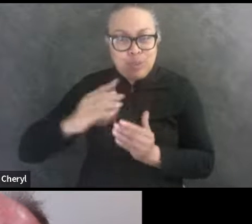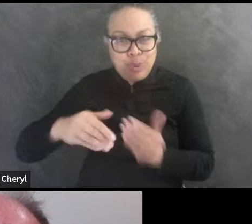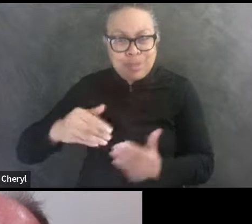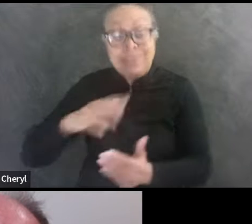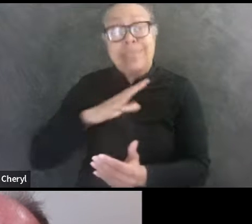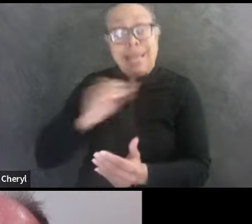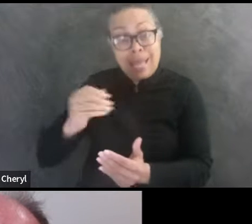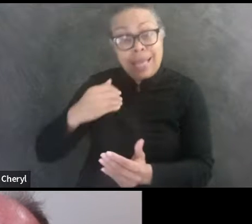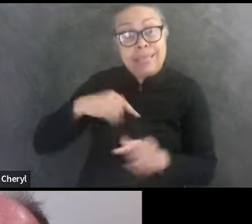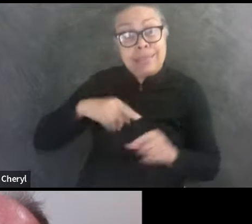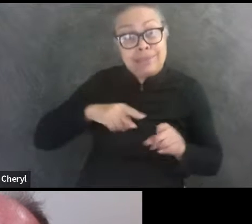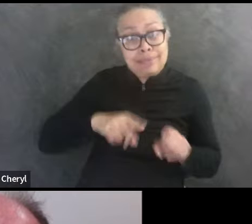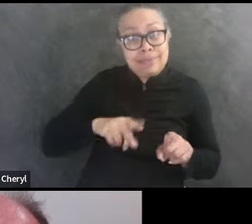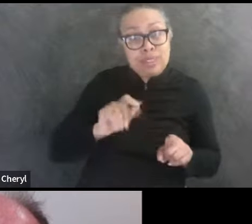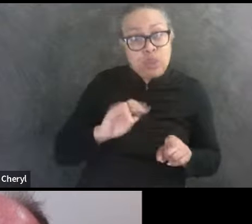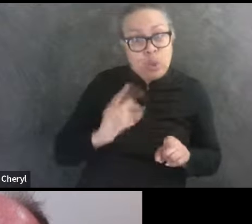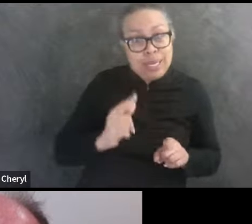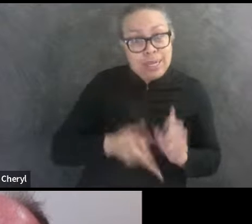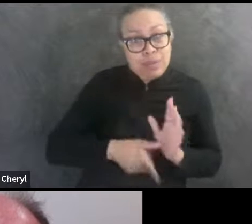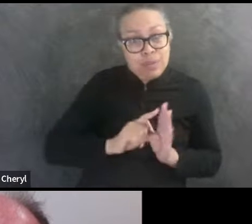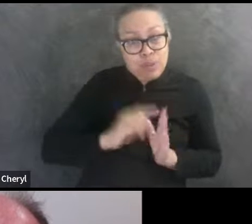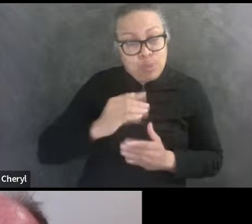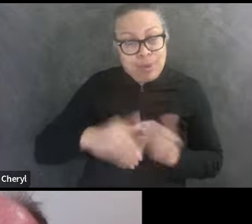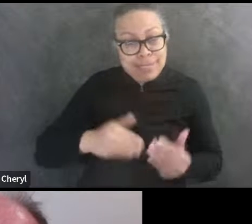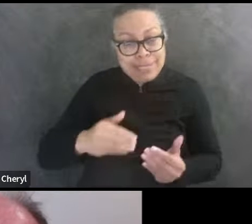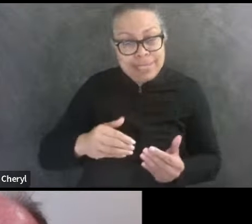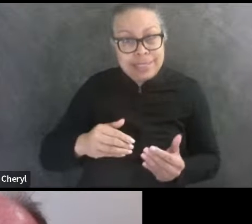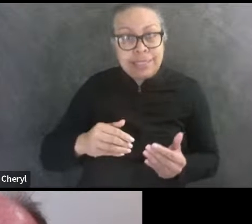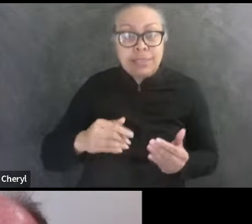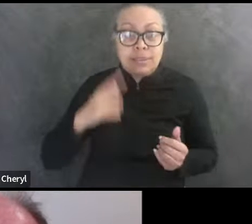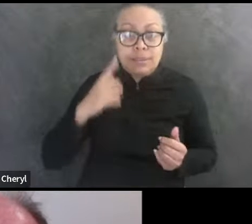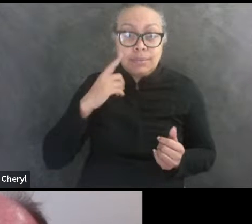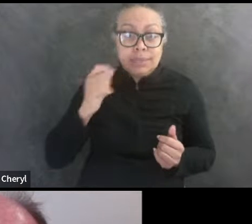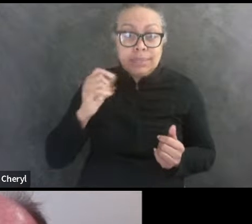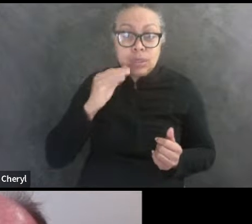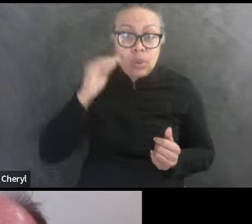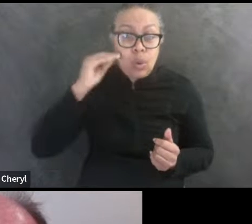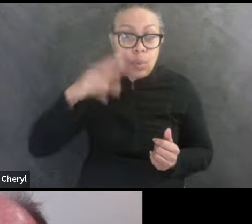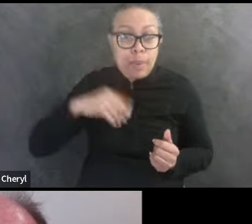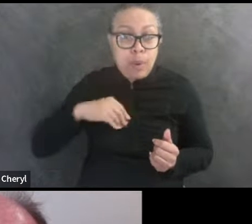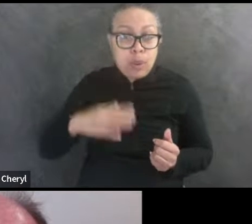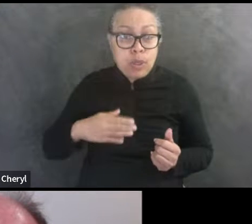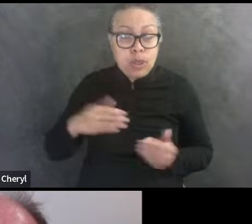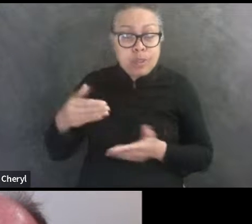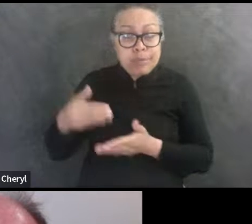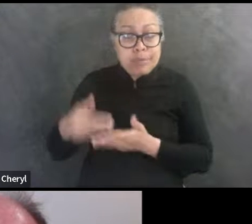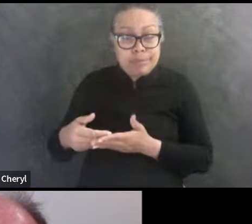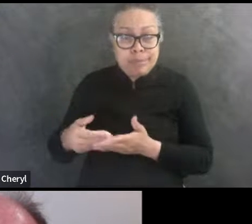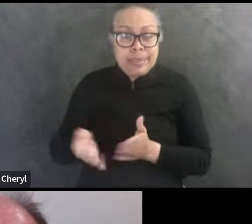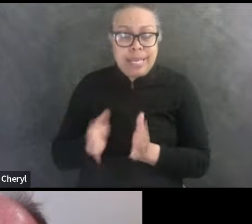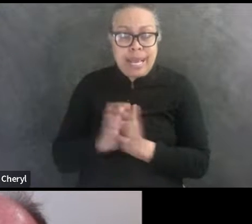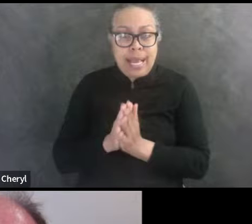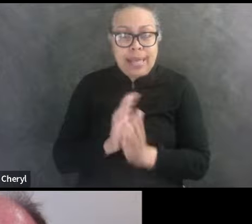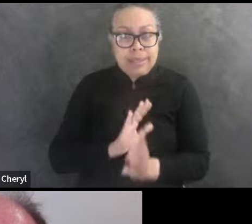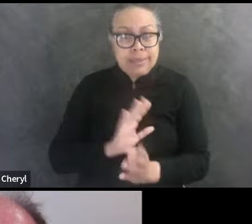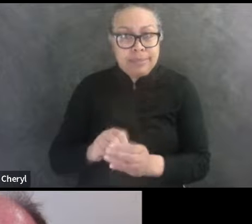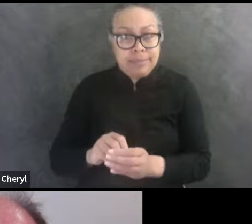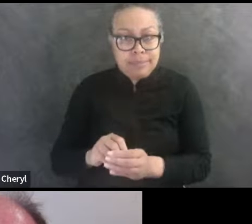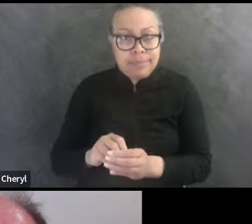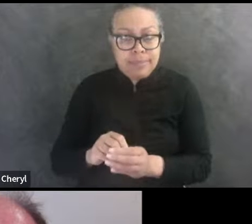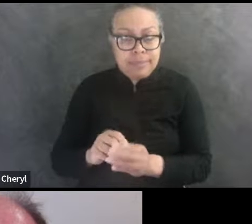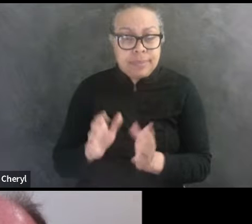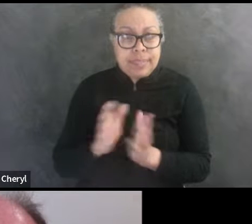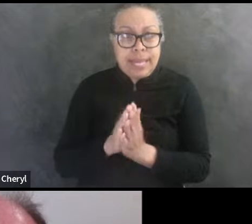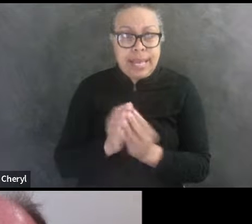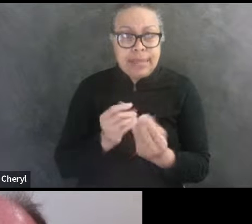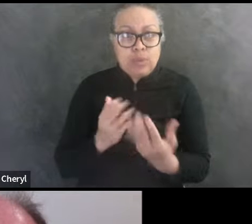process where the homeowner had asked to I'll